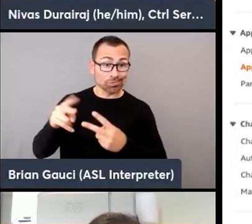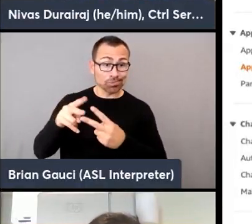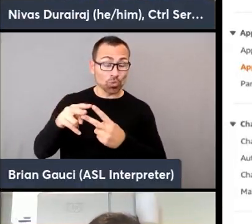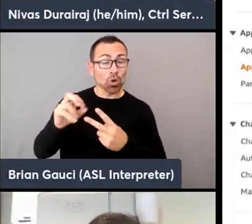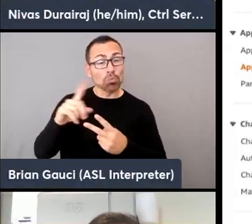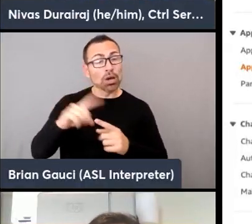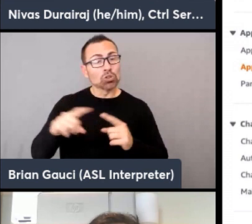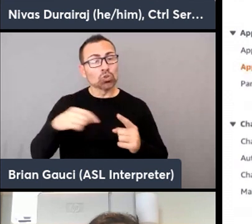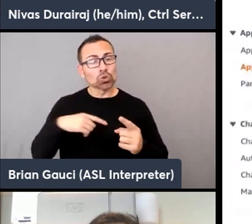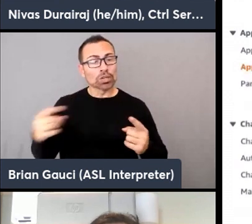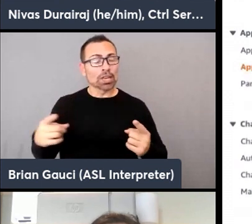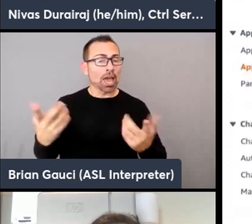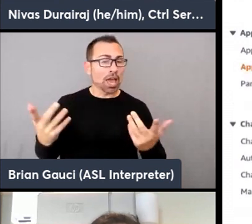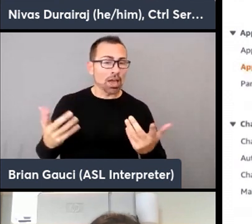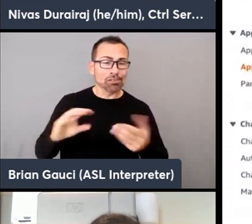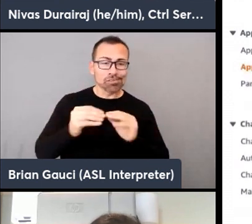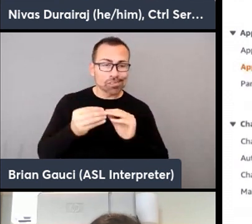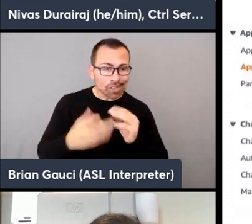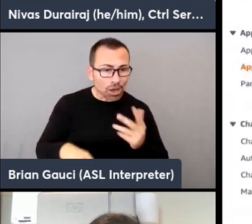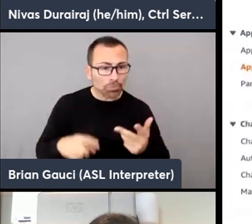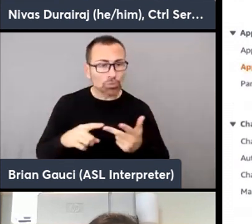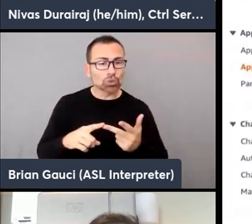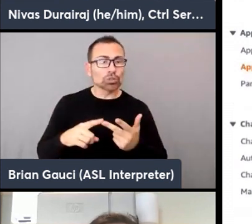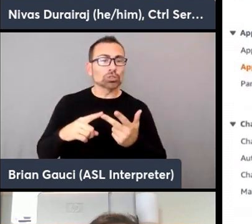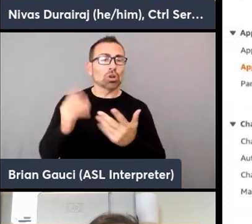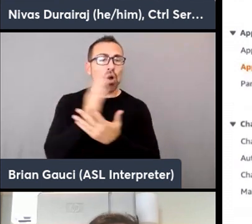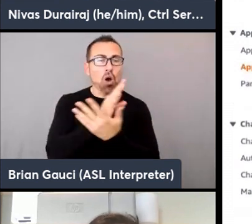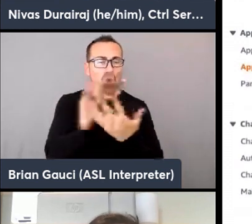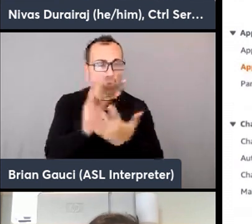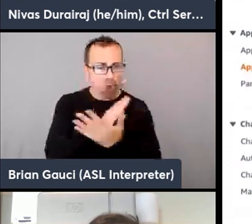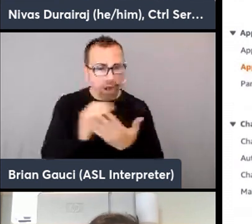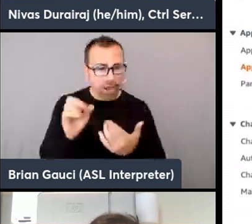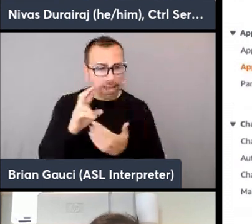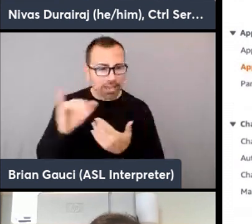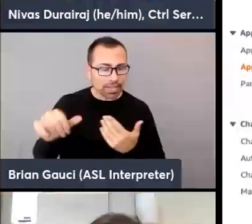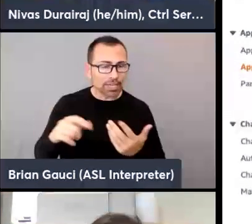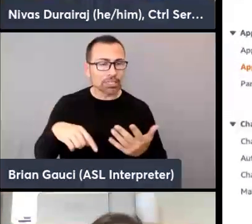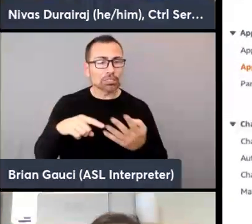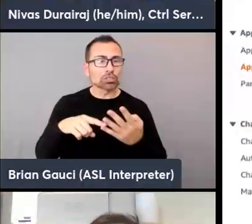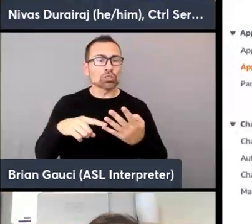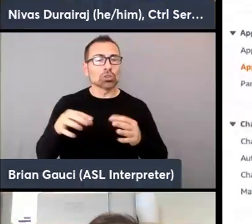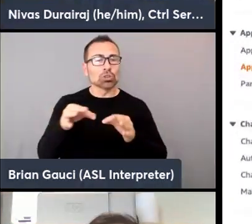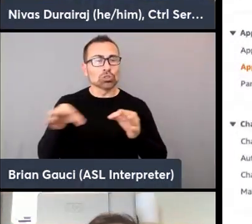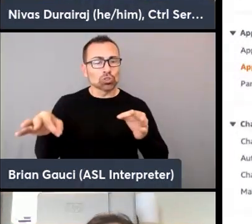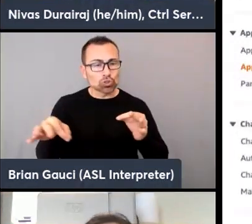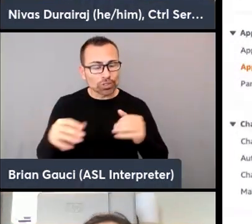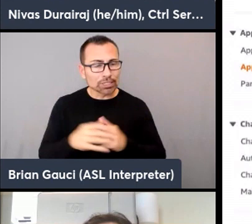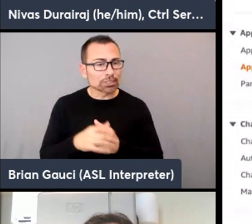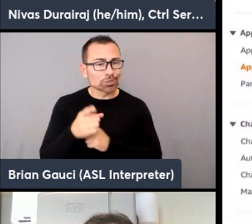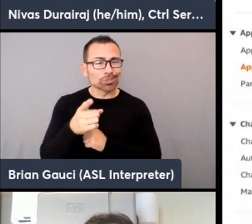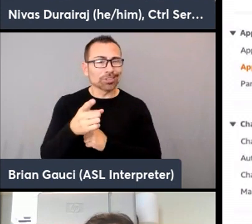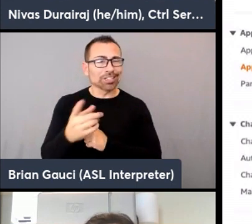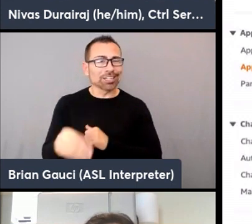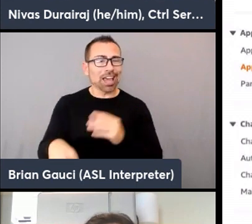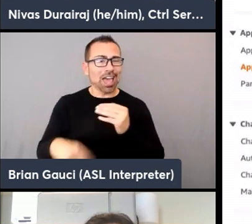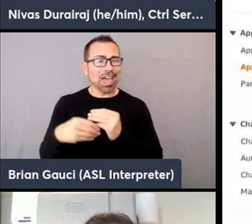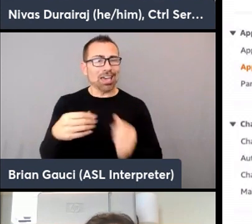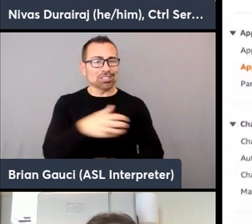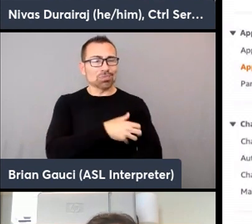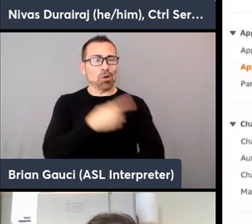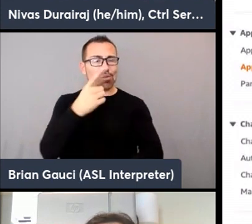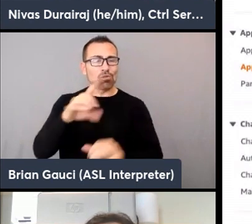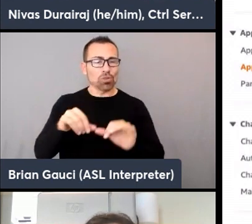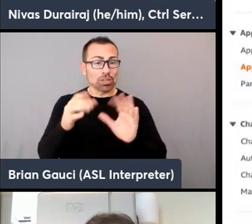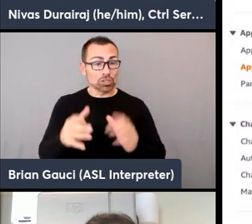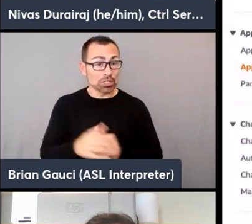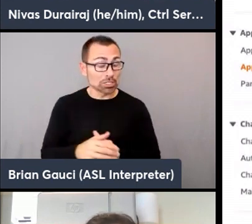or arrays. So that's going to give your engineers a lot more power, and you can add basically like sub features